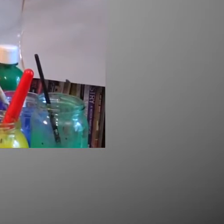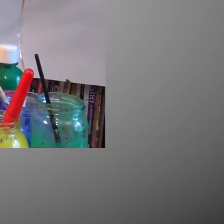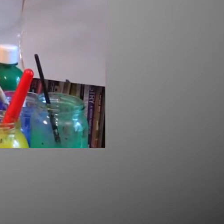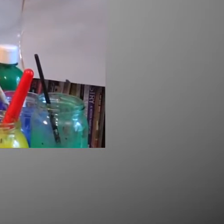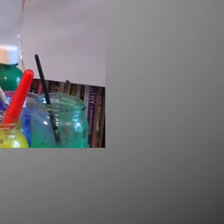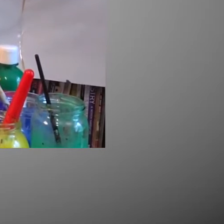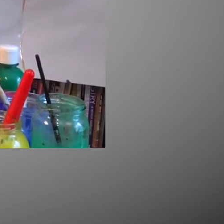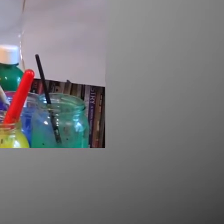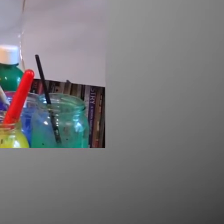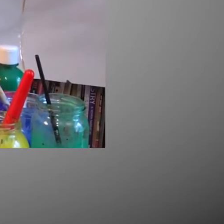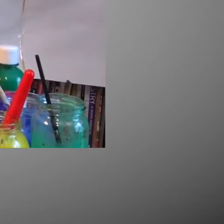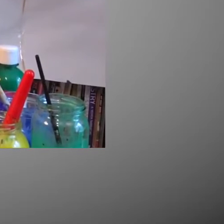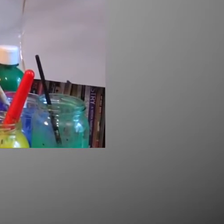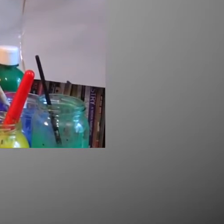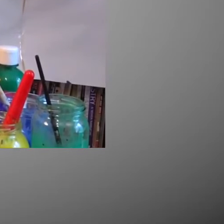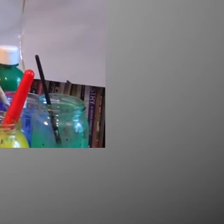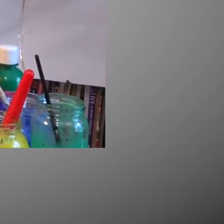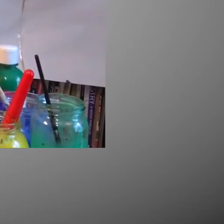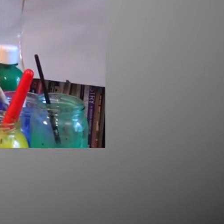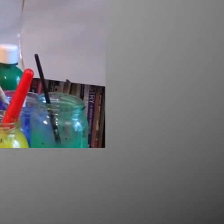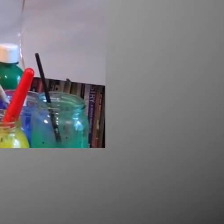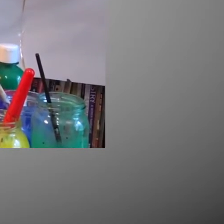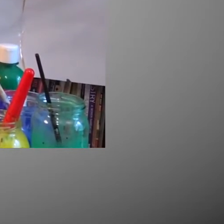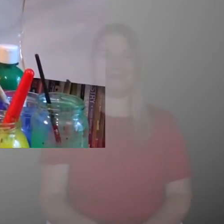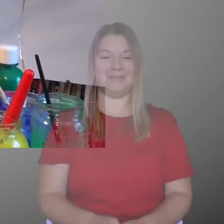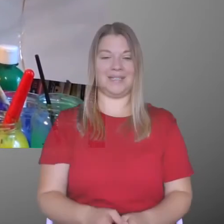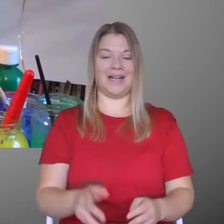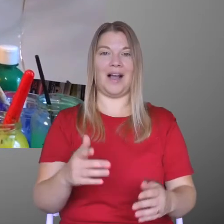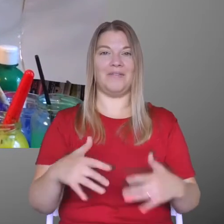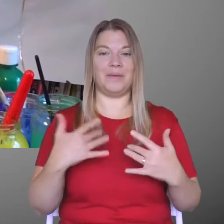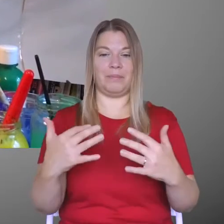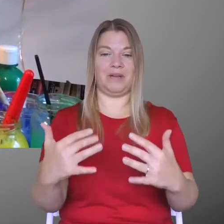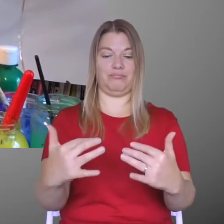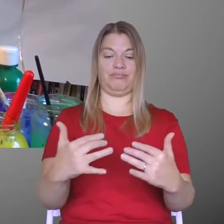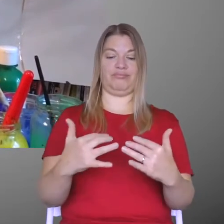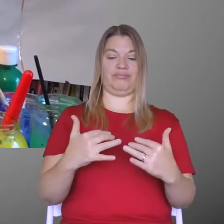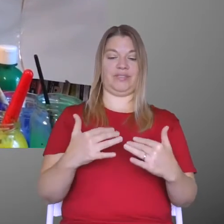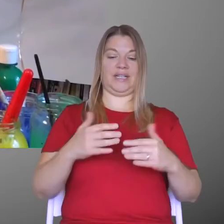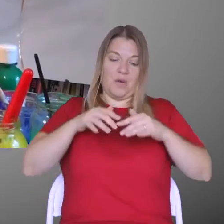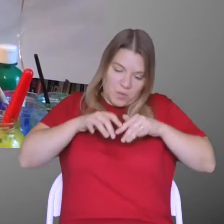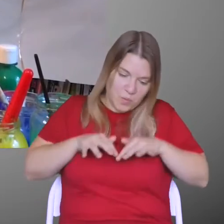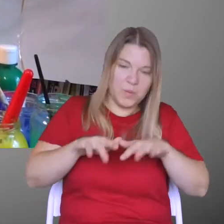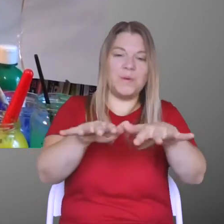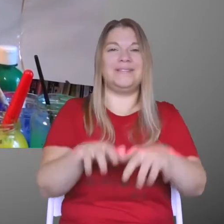And so all my liquids come to this end. I'm going to blow it back that way. 1, 2, 3.